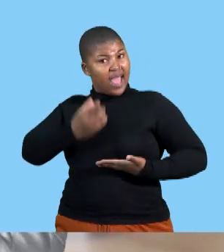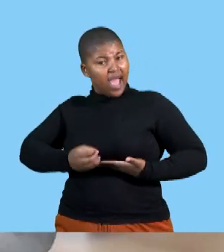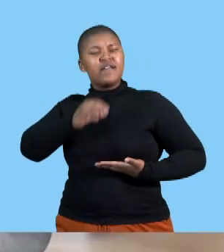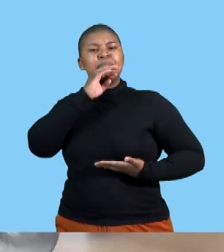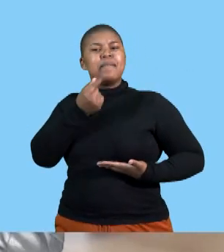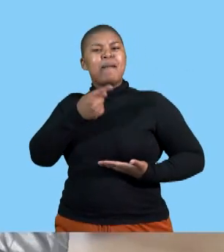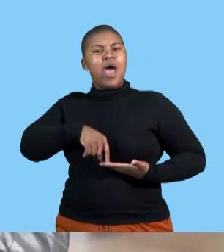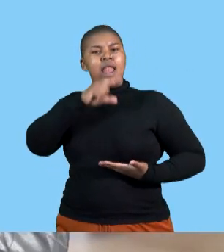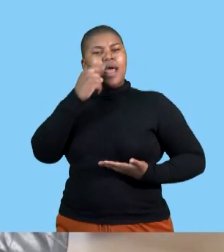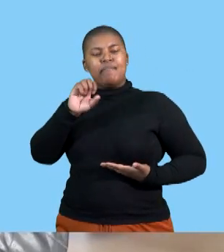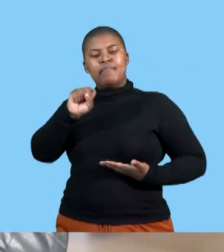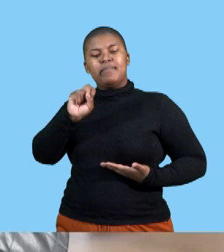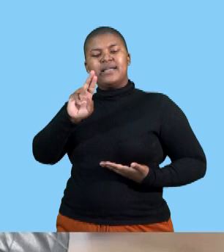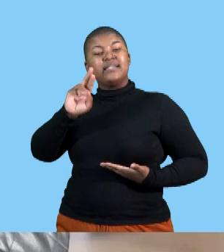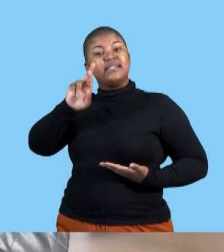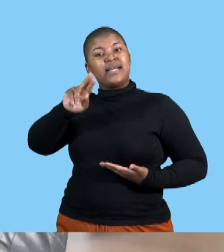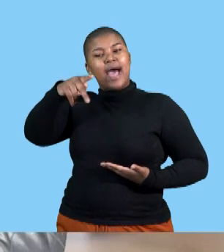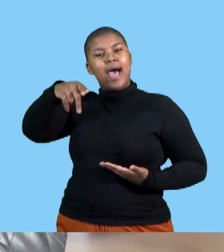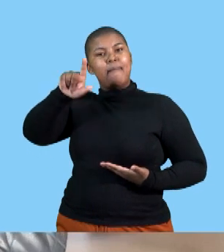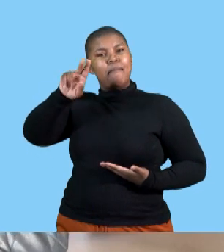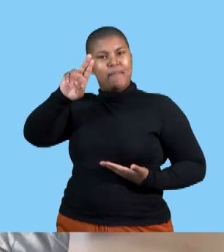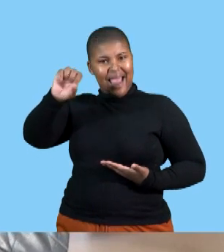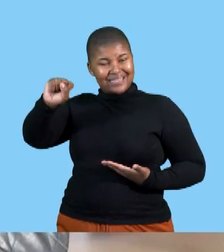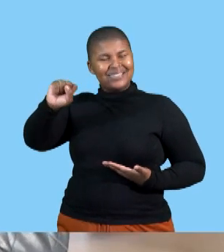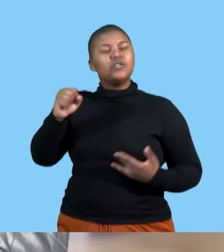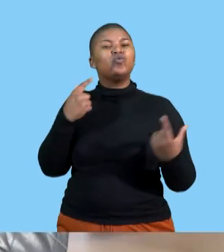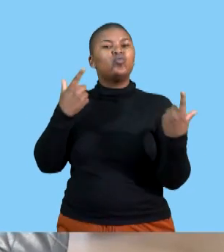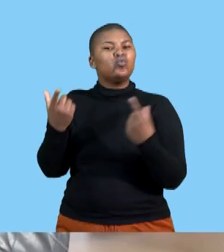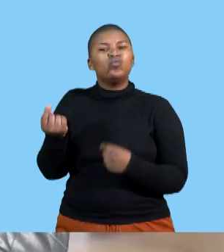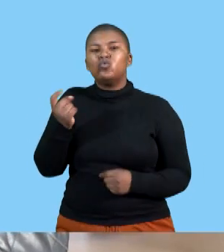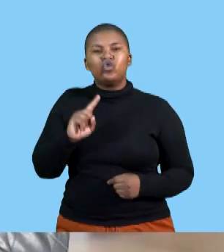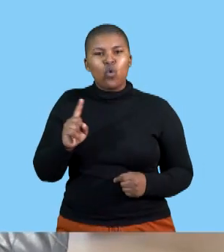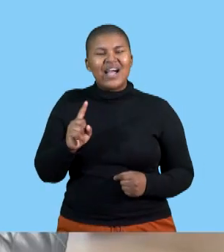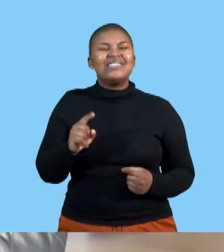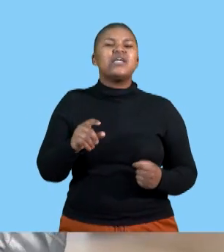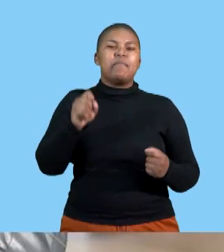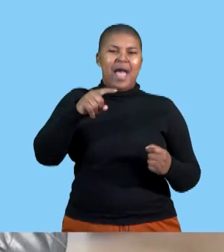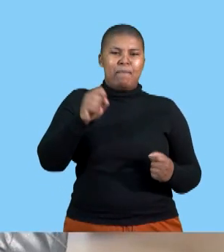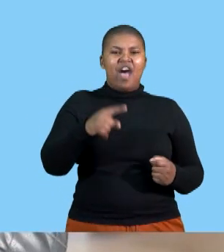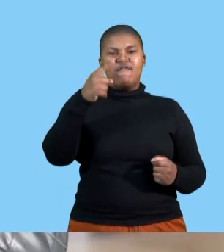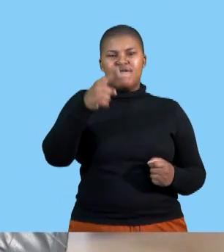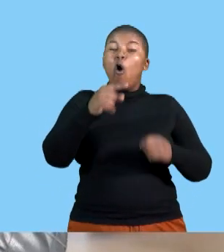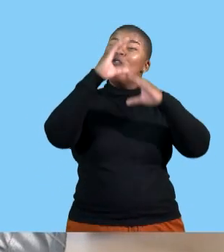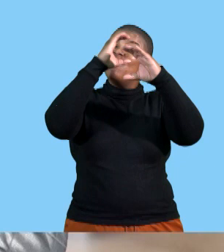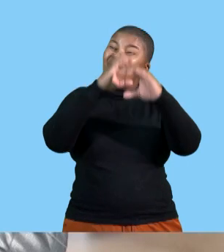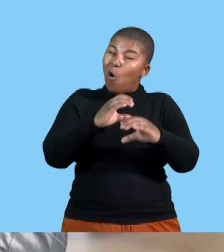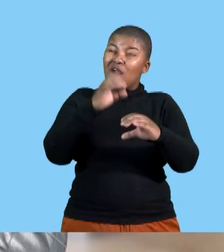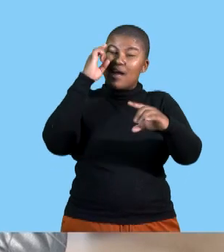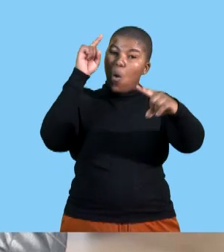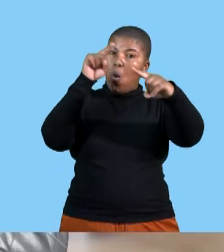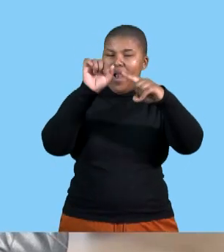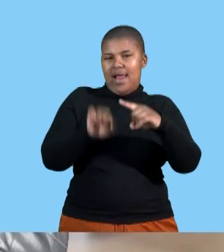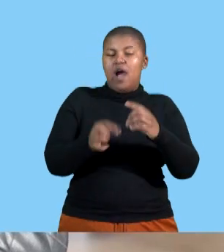funds, it has to be used solely for what? For the primary objective of which is to benefit